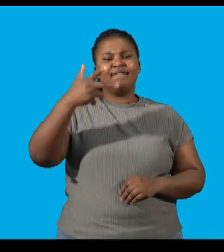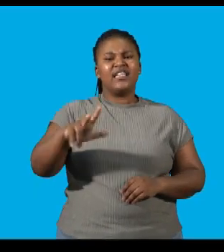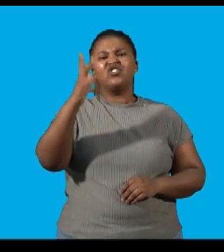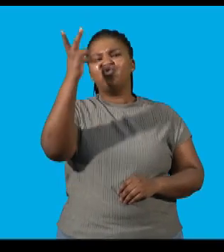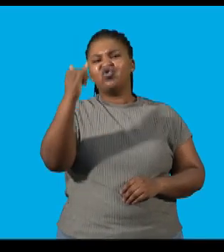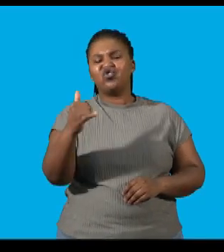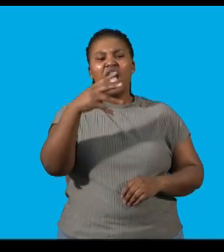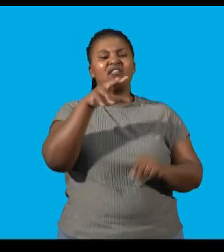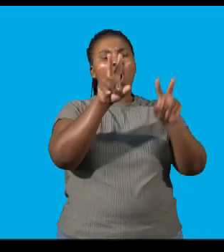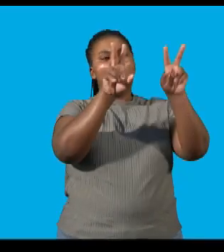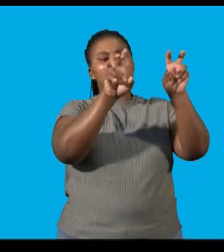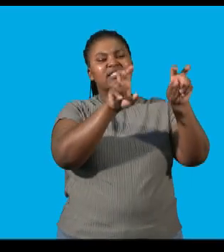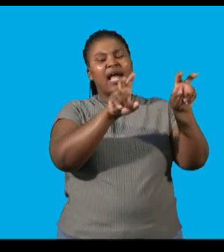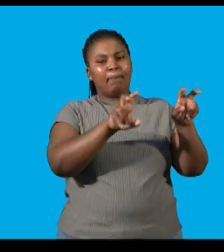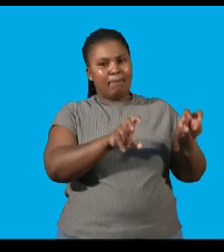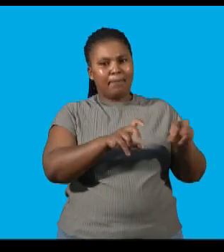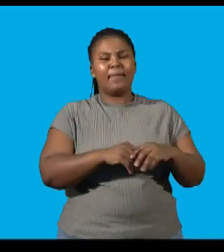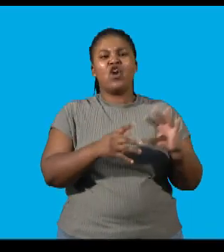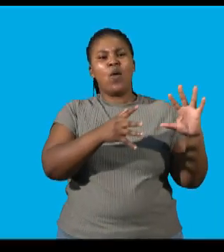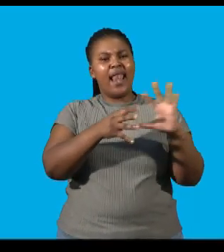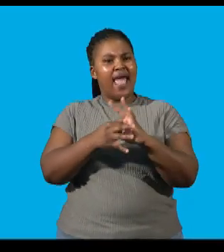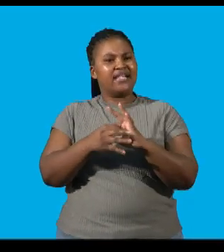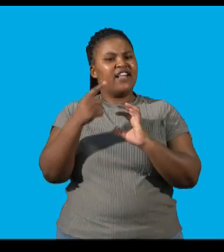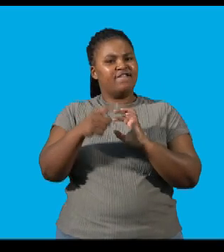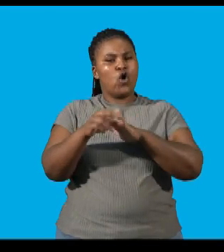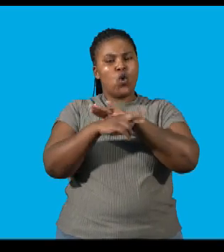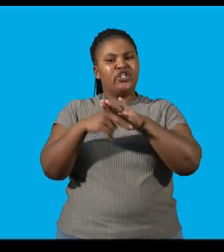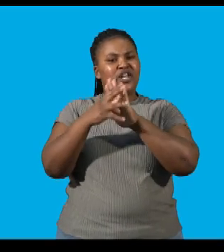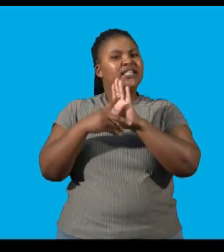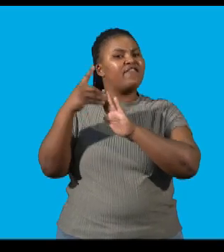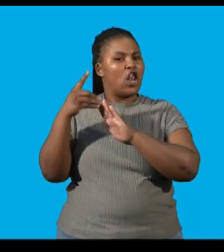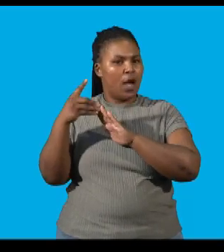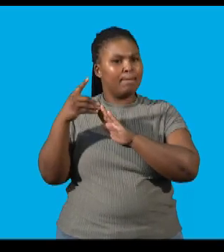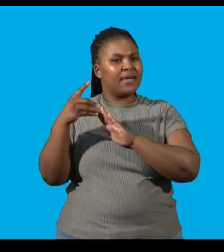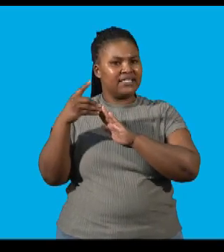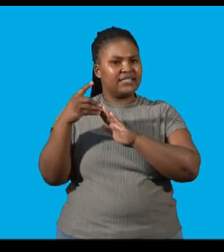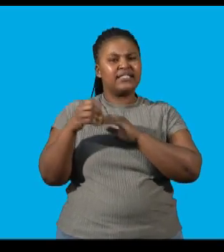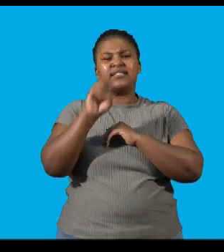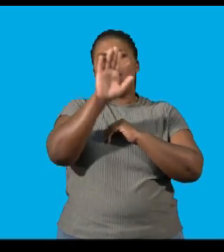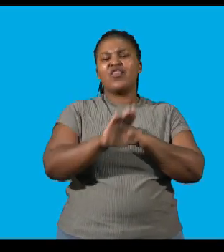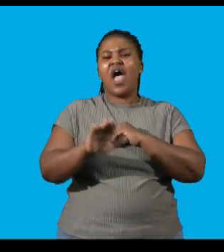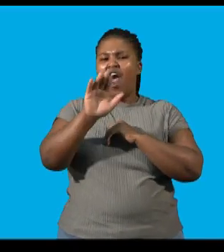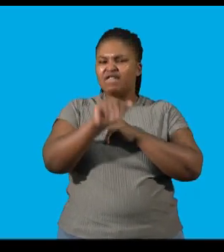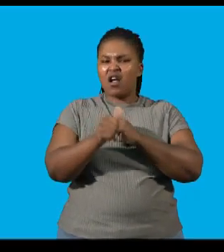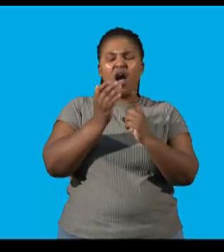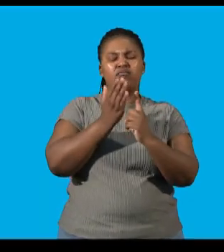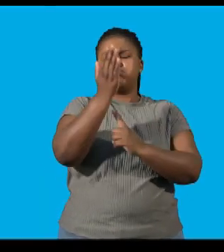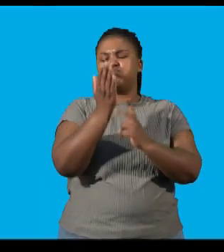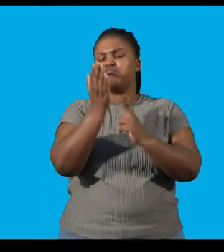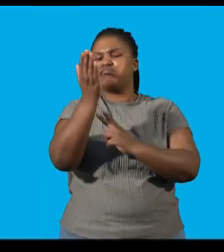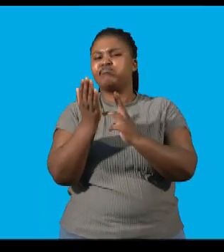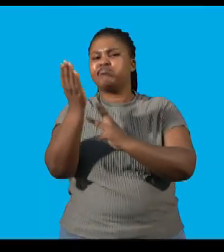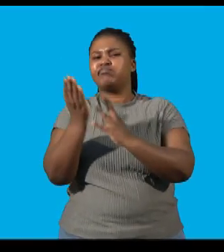we looked at the concepts related to regional development, South